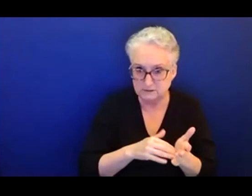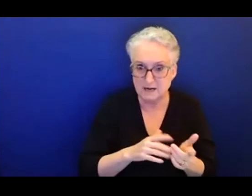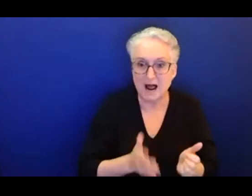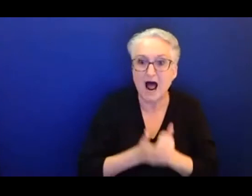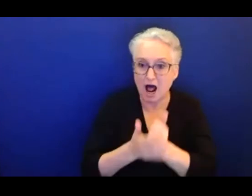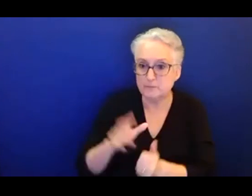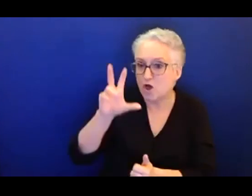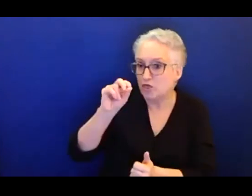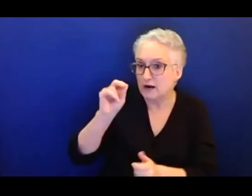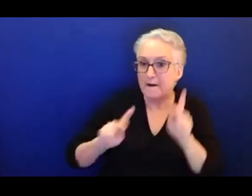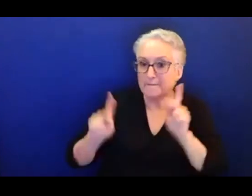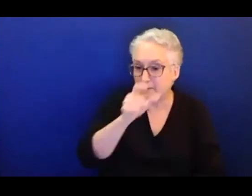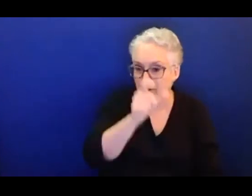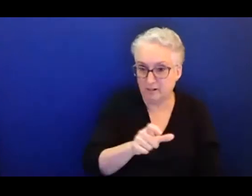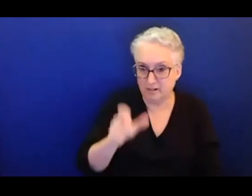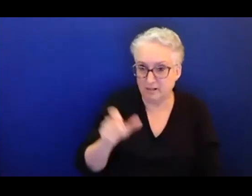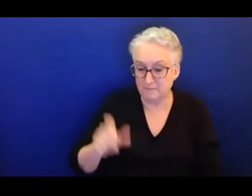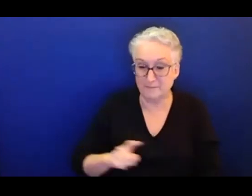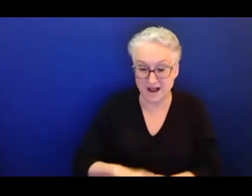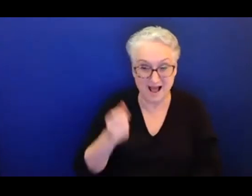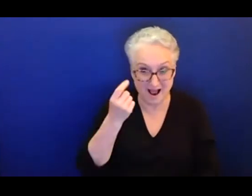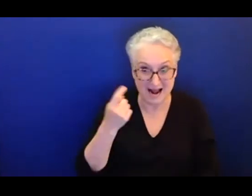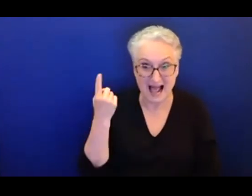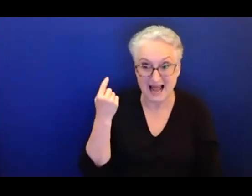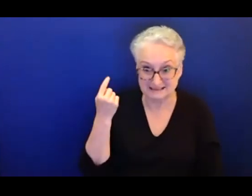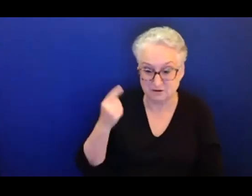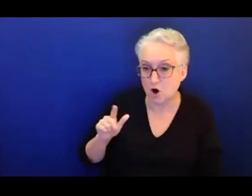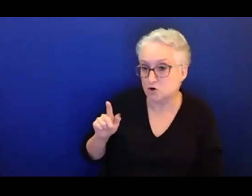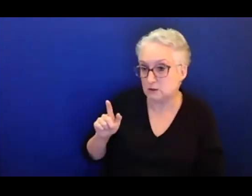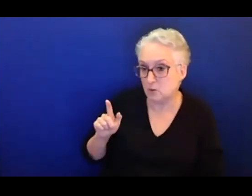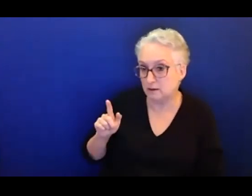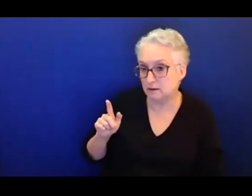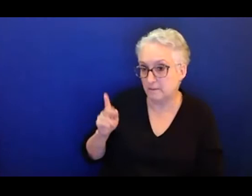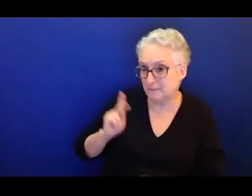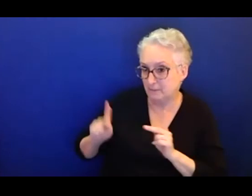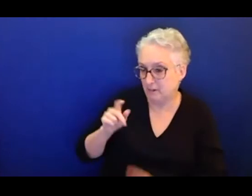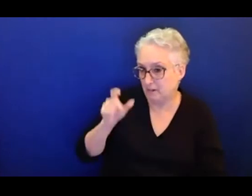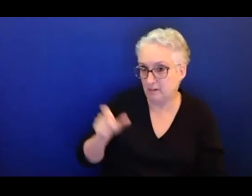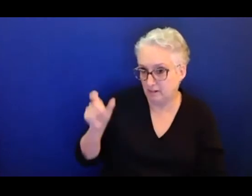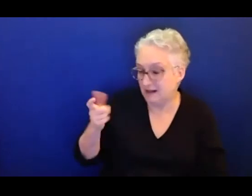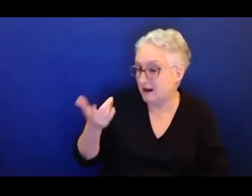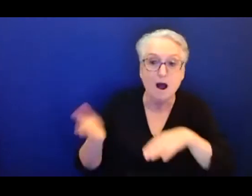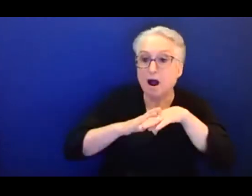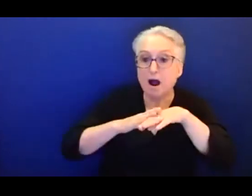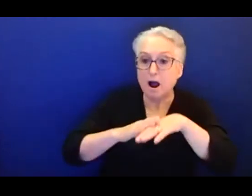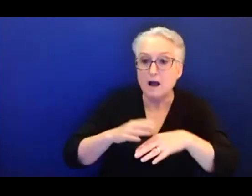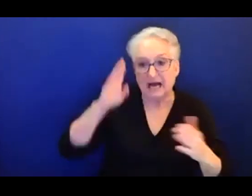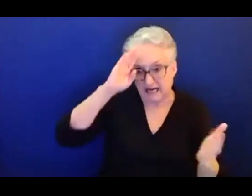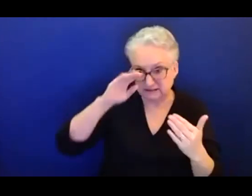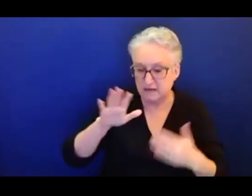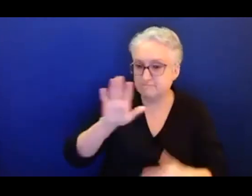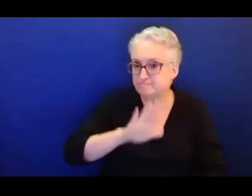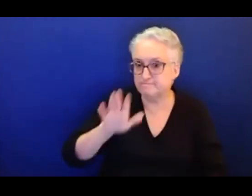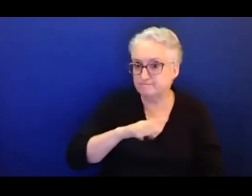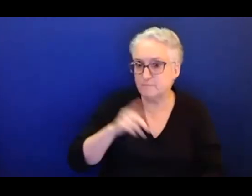had 21. This year we had 26, and we're proposing we'll have 30 in this coming year. Neighborhood plans for